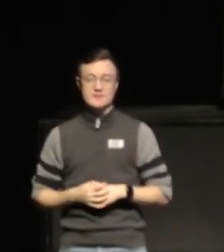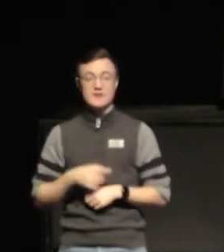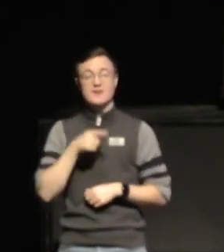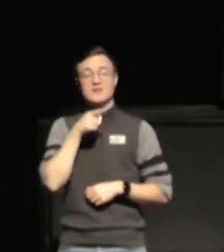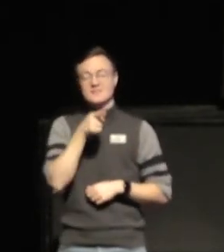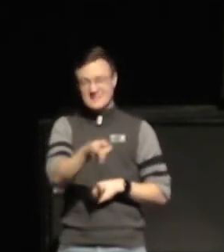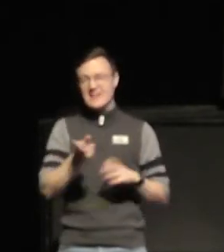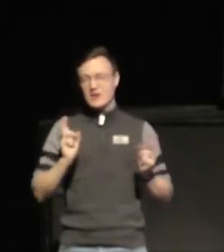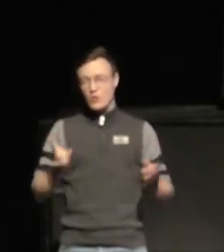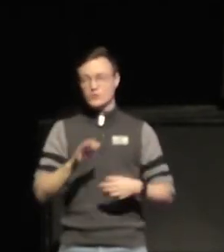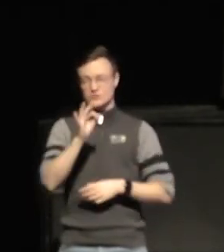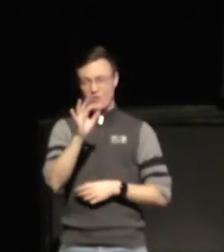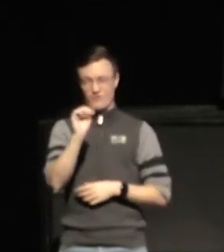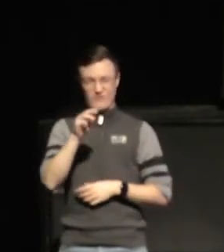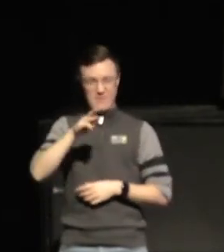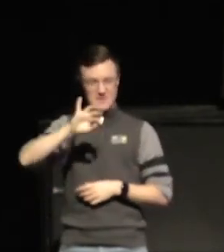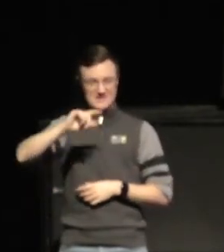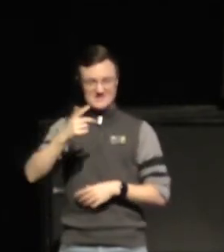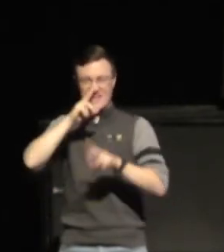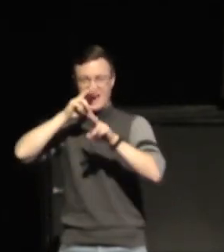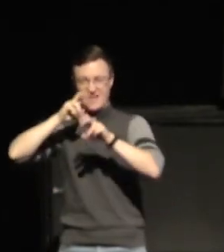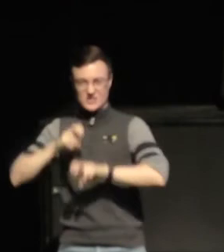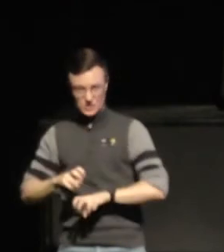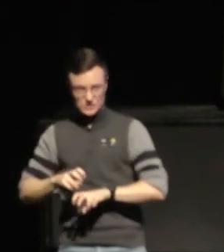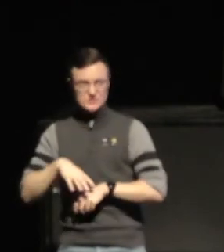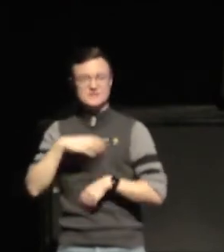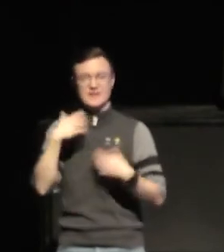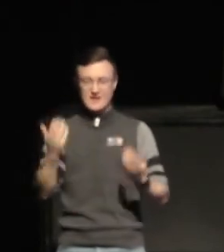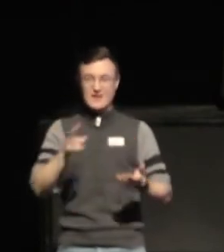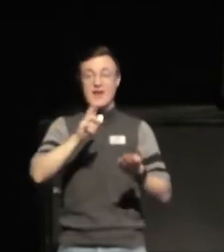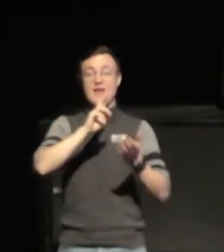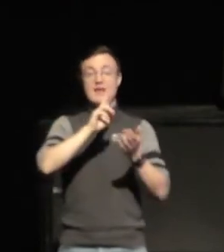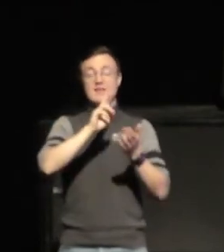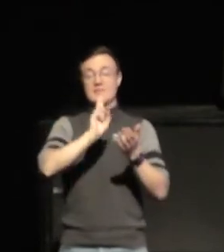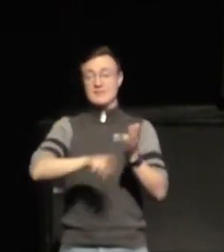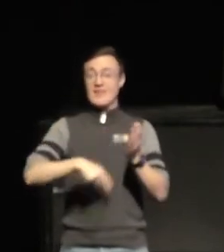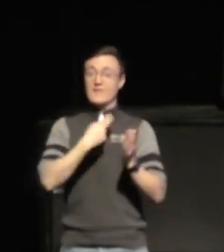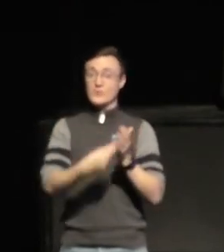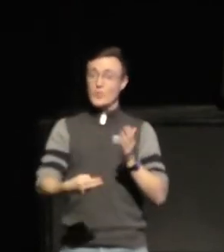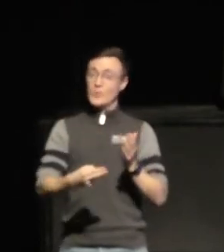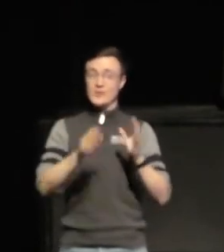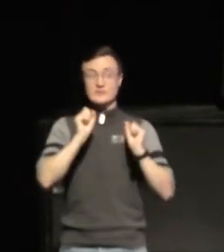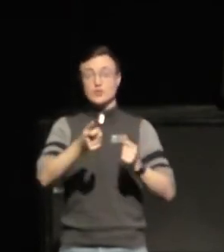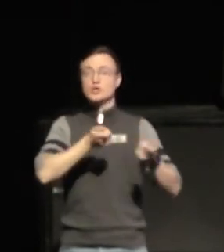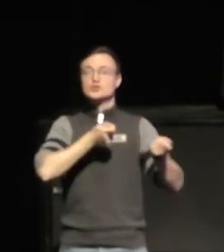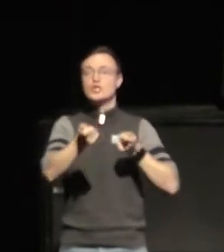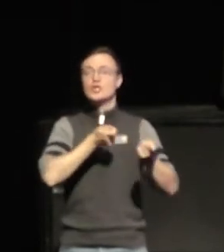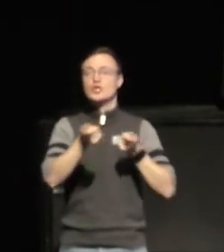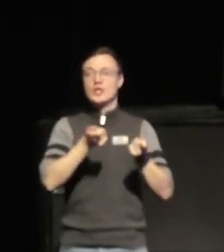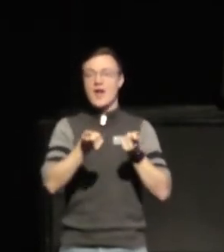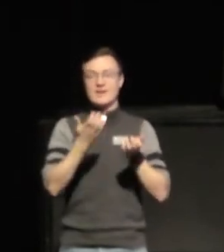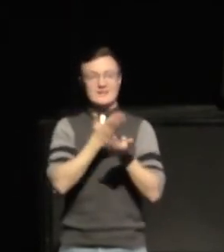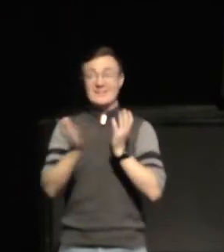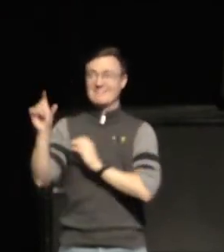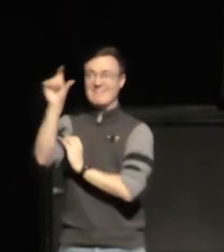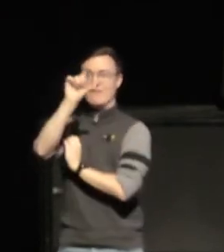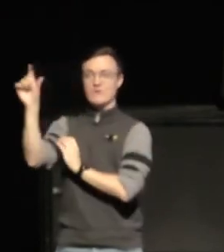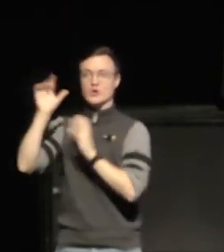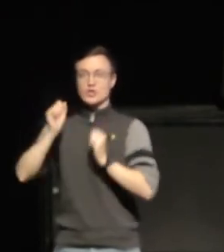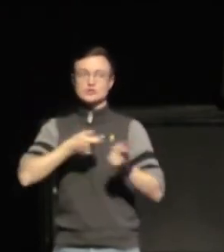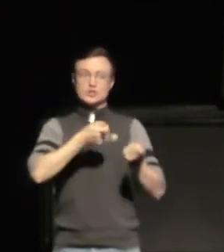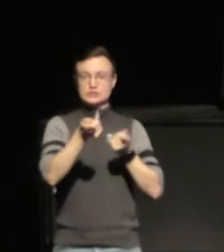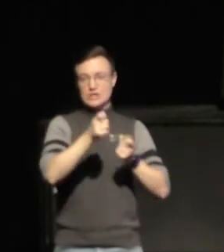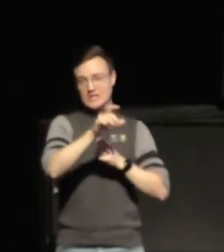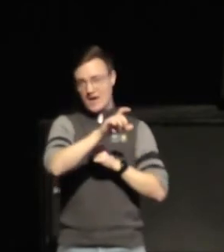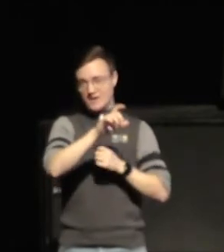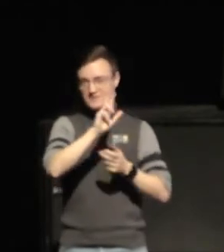also the feminist analysis of this report is the domination of nature, no? Not only domination of certain